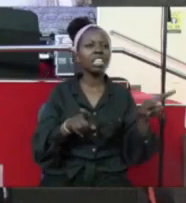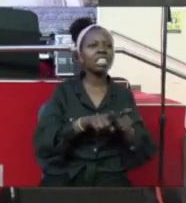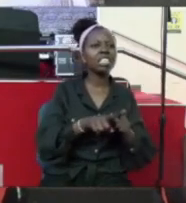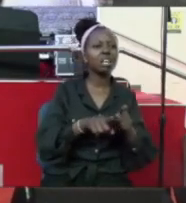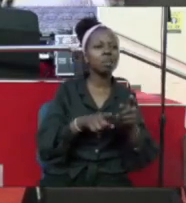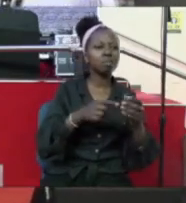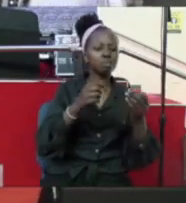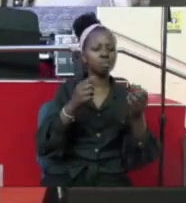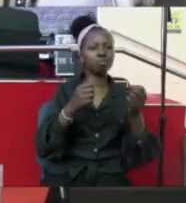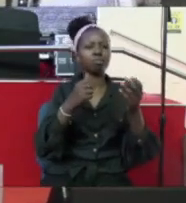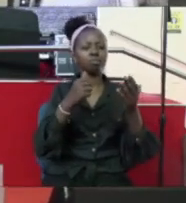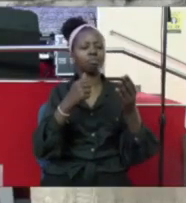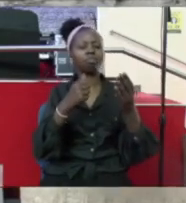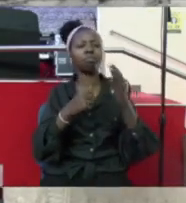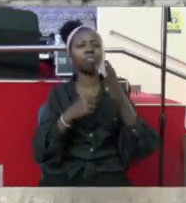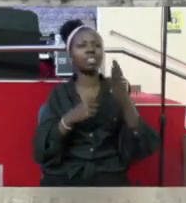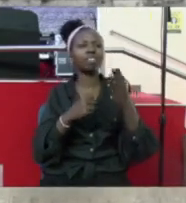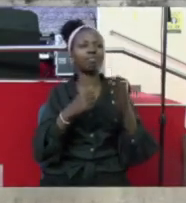14,500. Ilikuwa ni kama